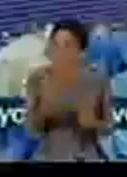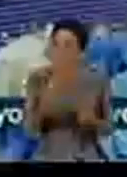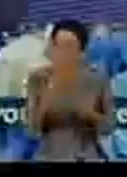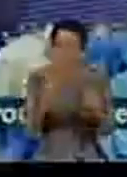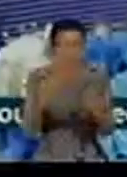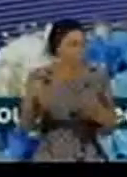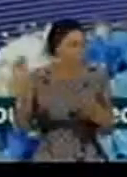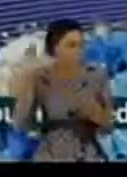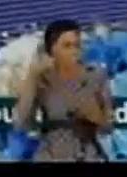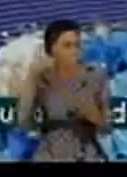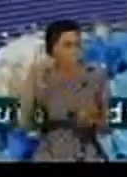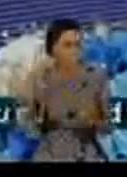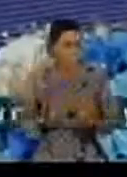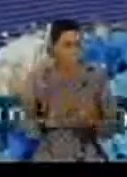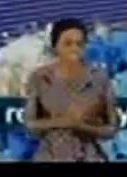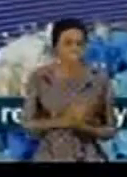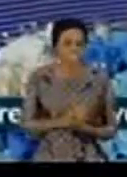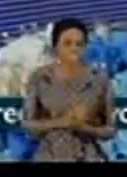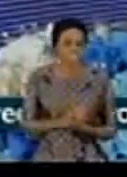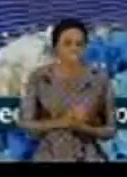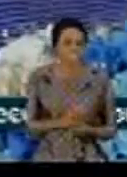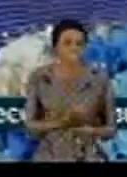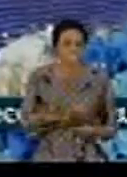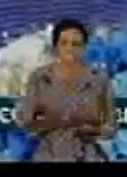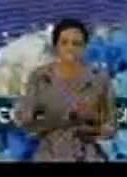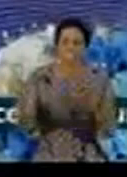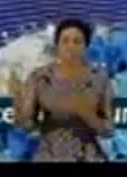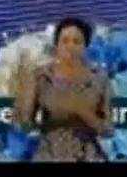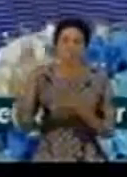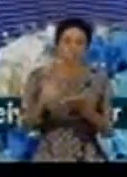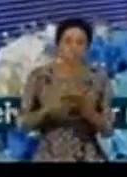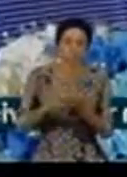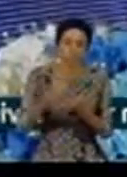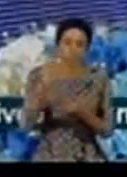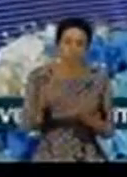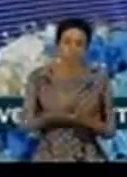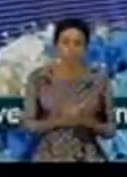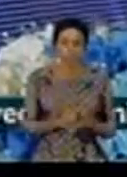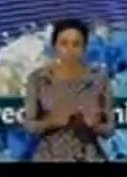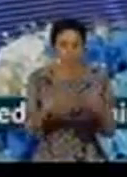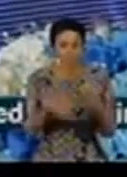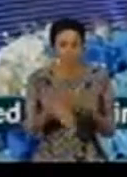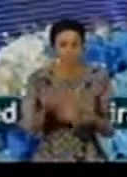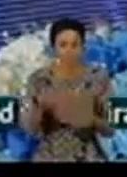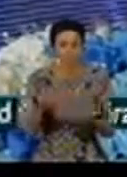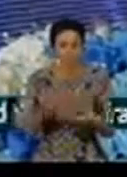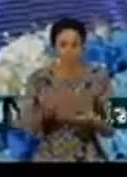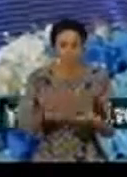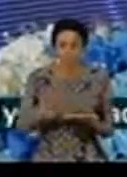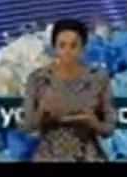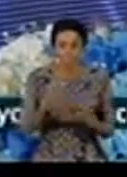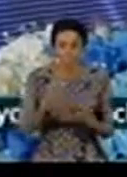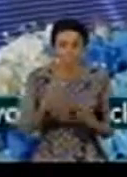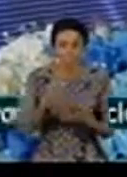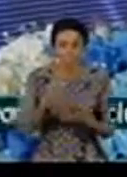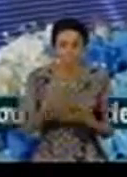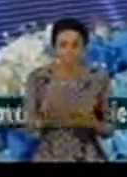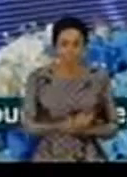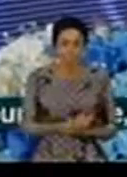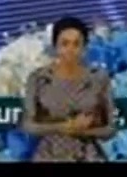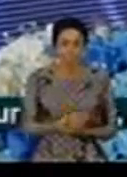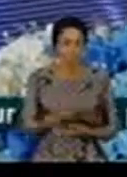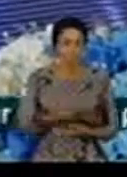there. Quickly, quickly. God bless you. We are waiting for